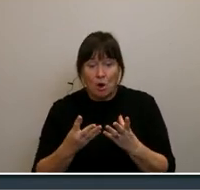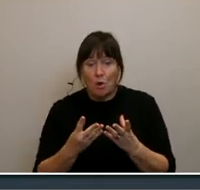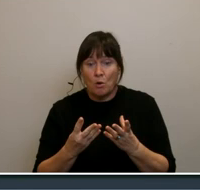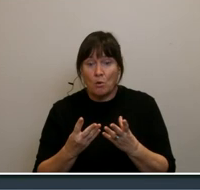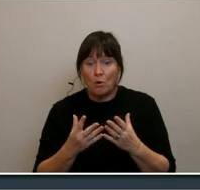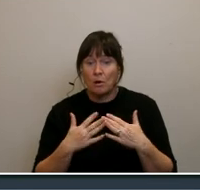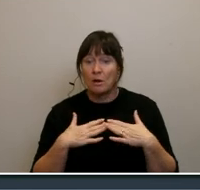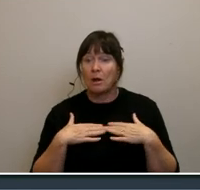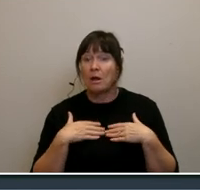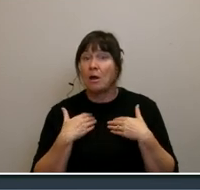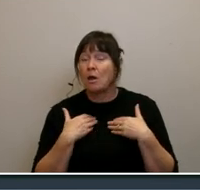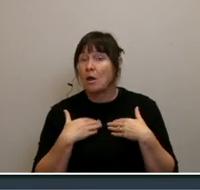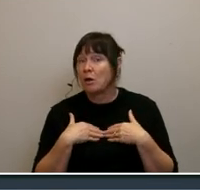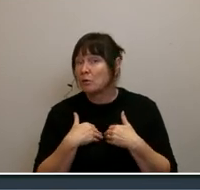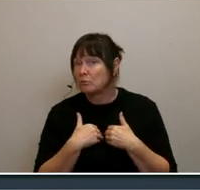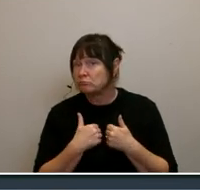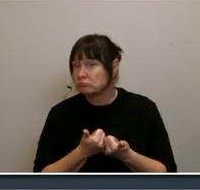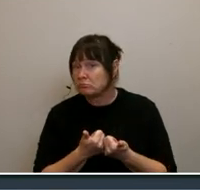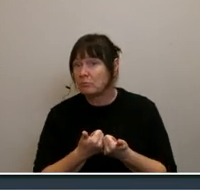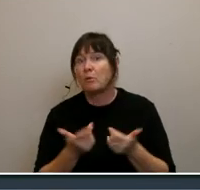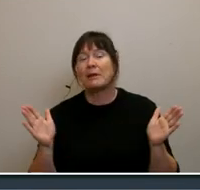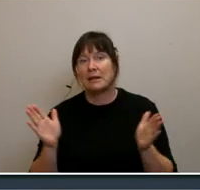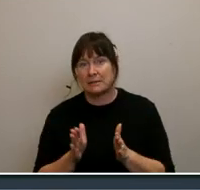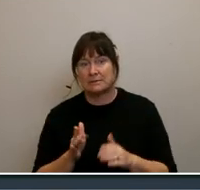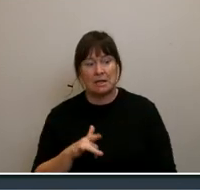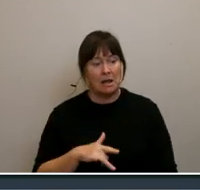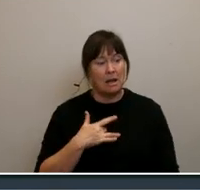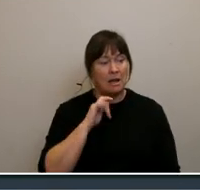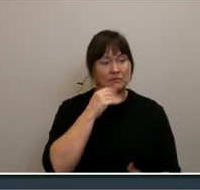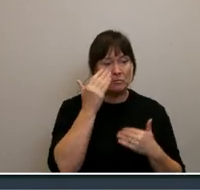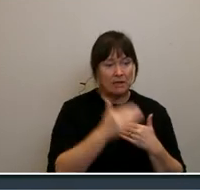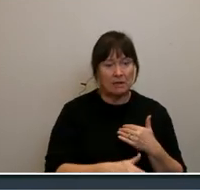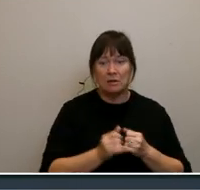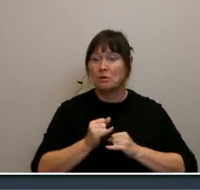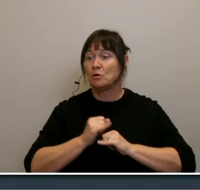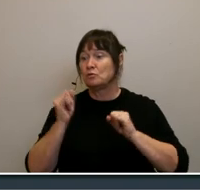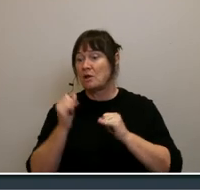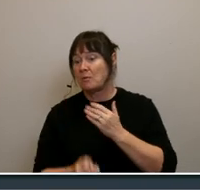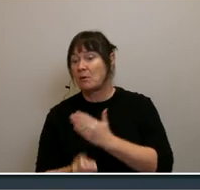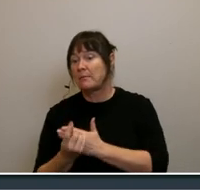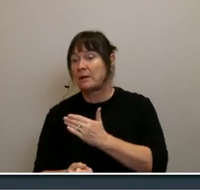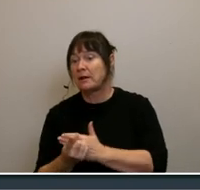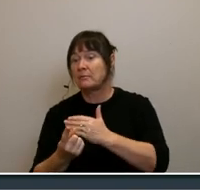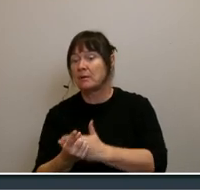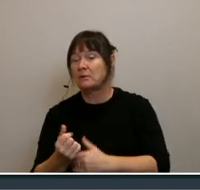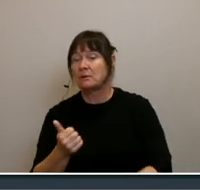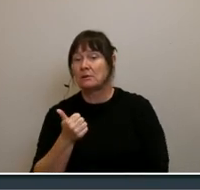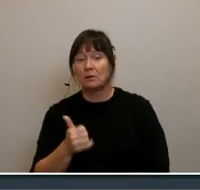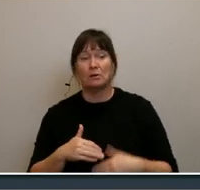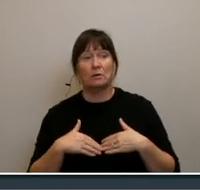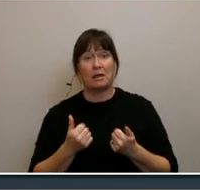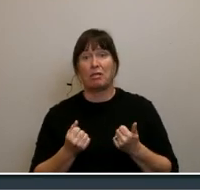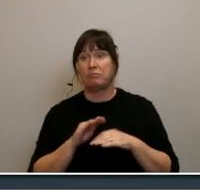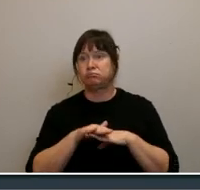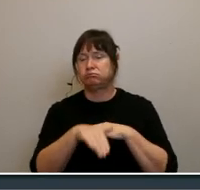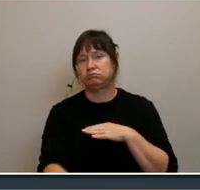be greatly diminished. Lives will be cut short. Trauma will be far more common and good health harder to hold and maintain.